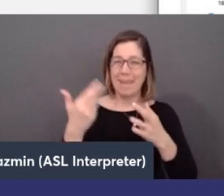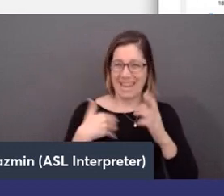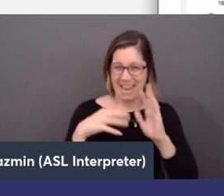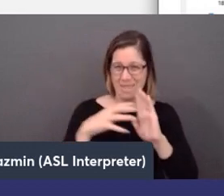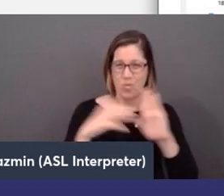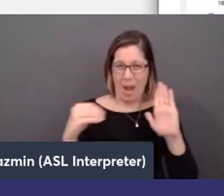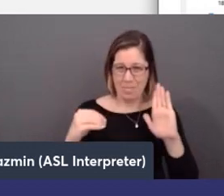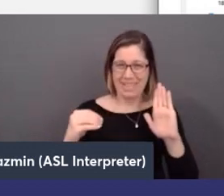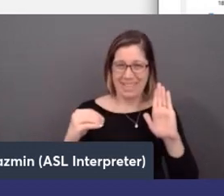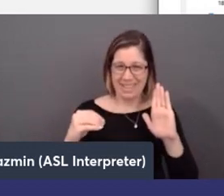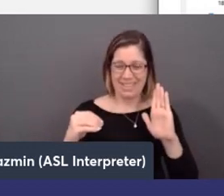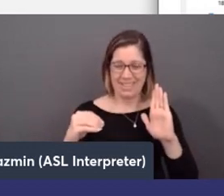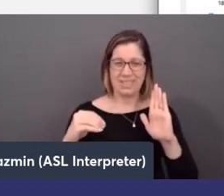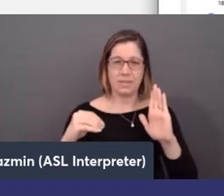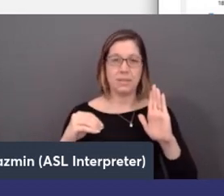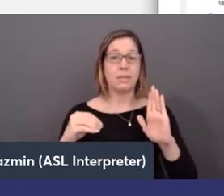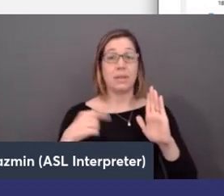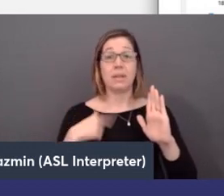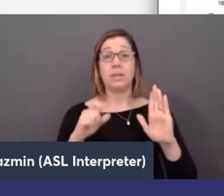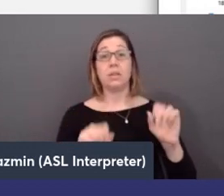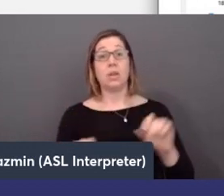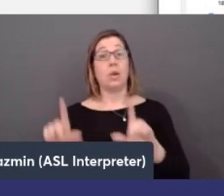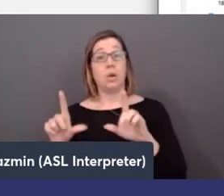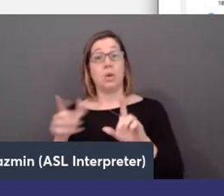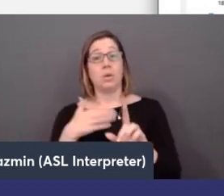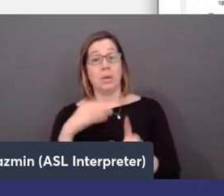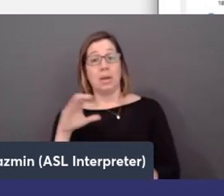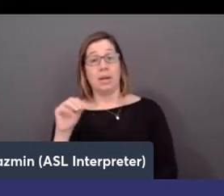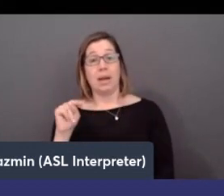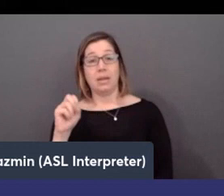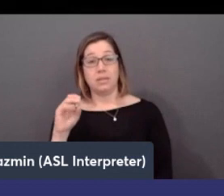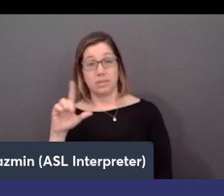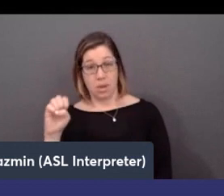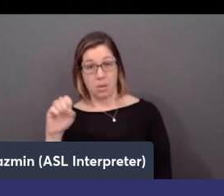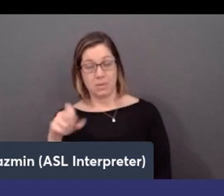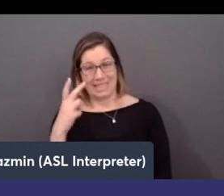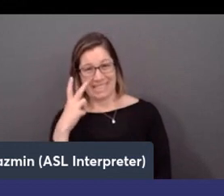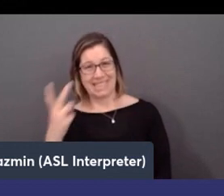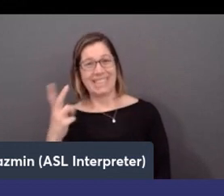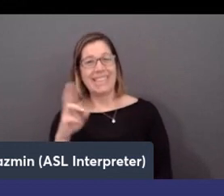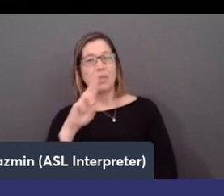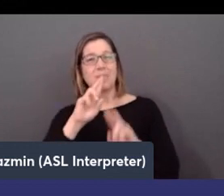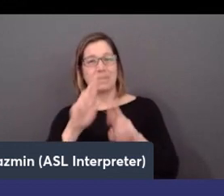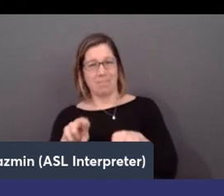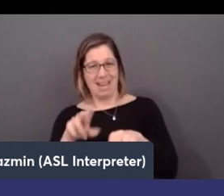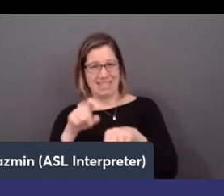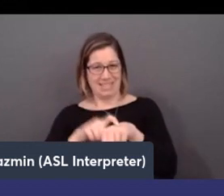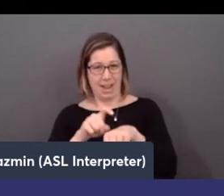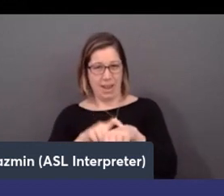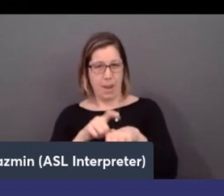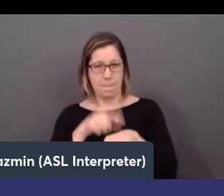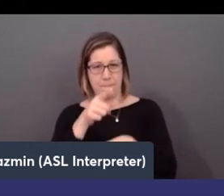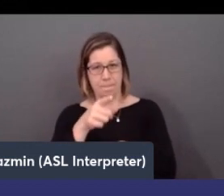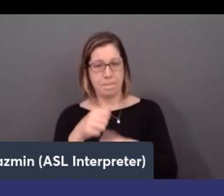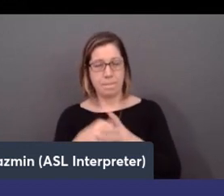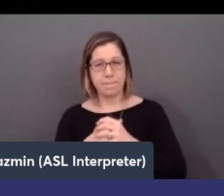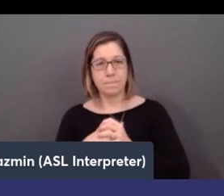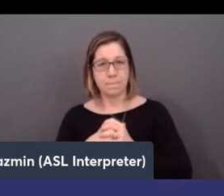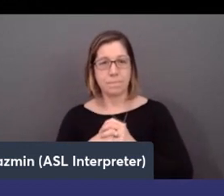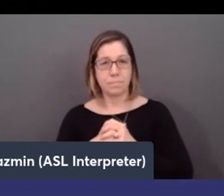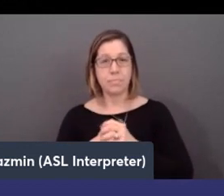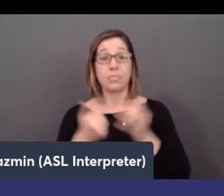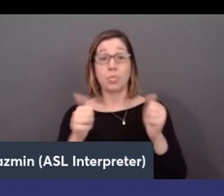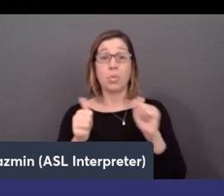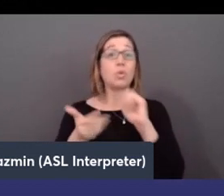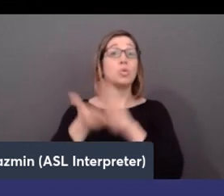And I can go to my console so we can see the response times. I already tried running it a